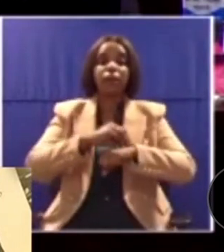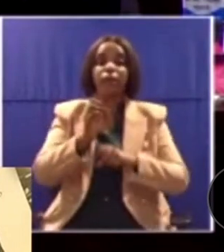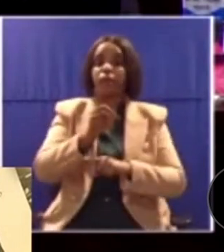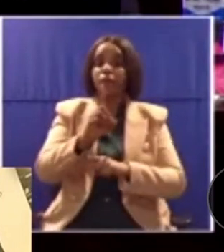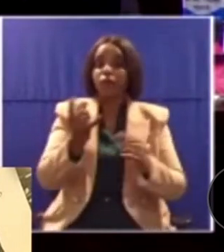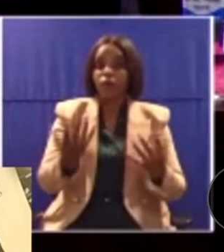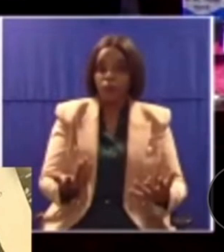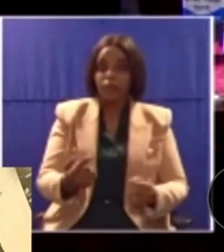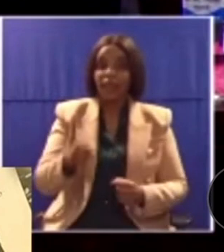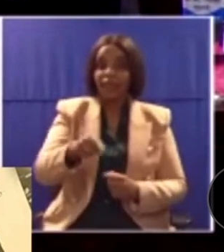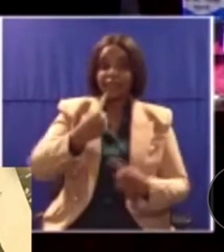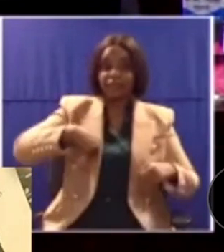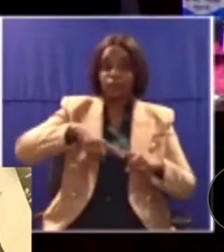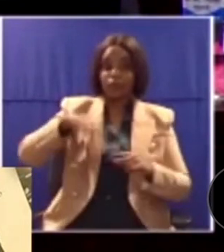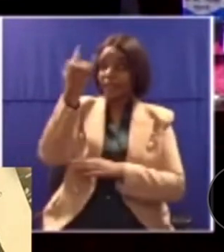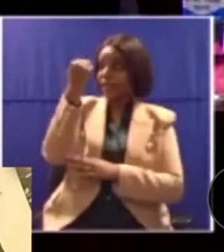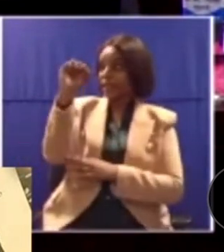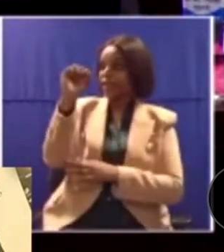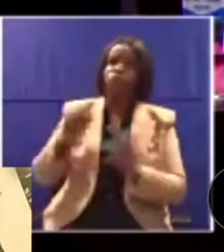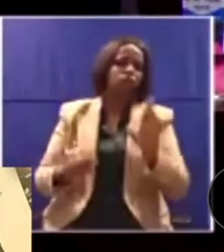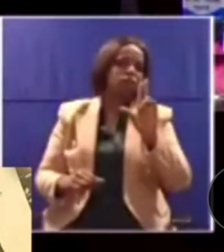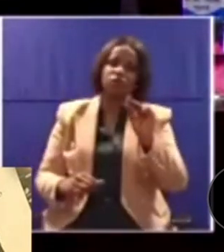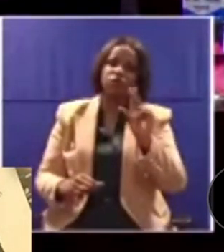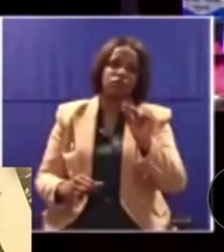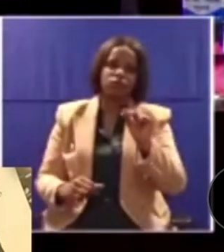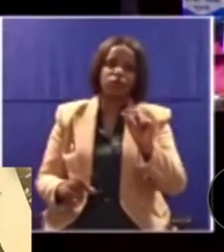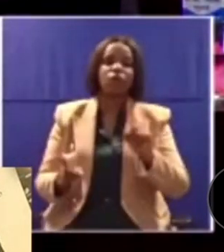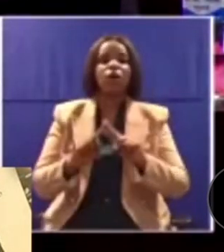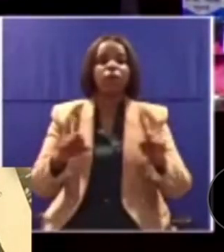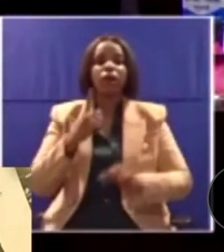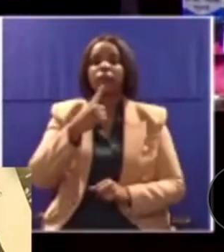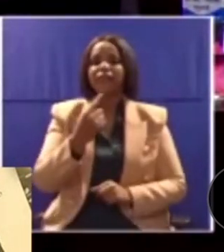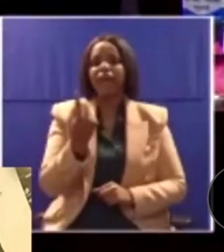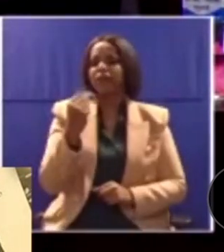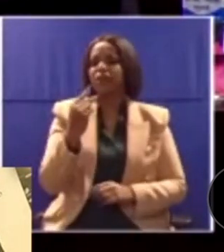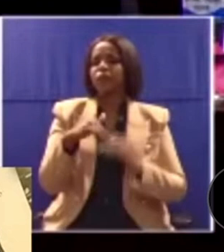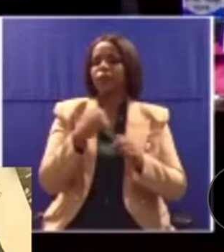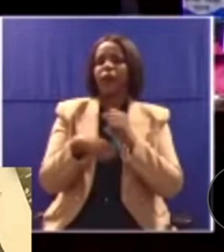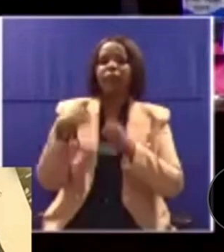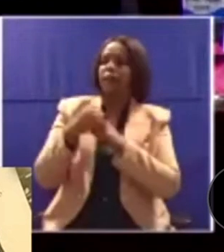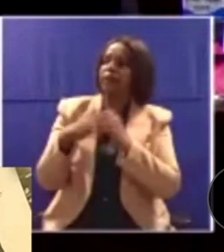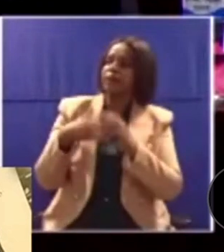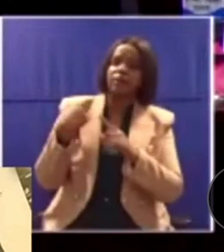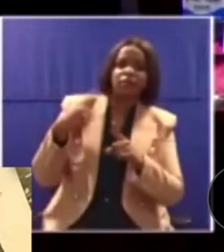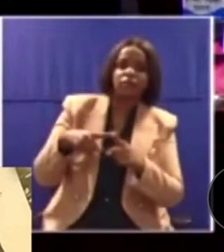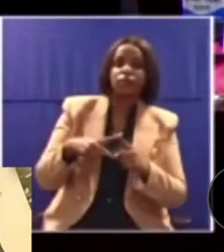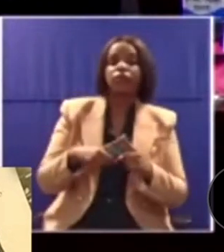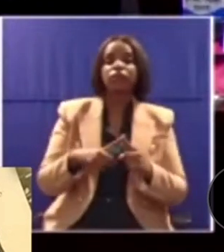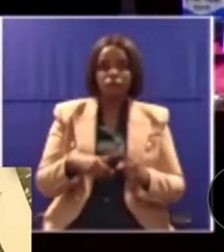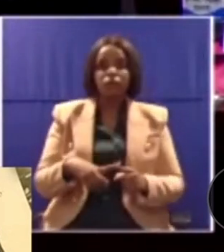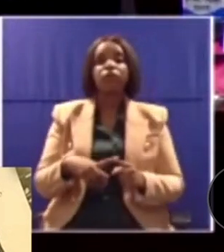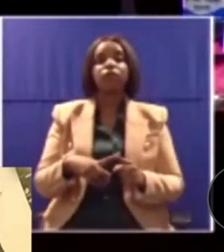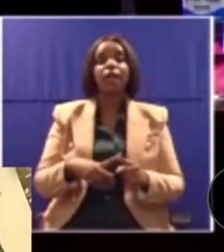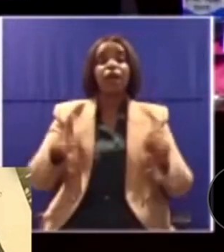not disputed, that in previous aeons, the whole Earth, the whole globe, was not a nice